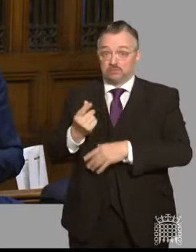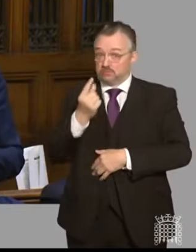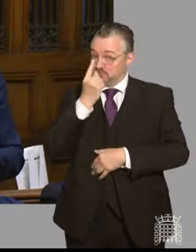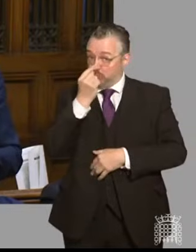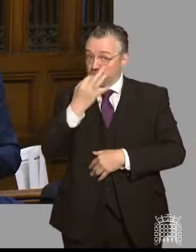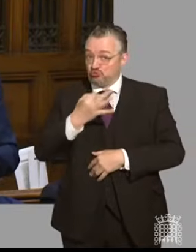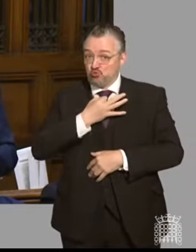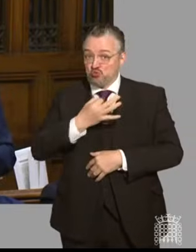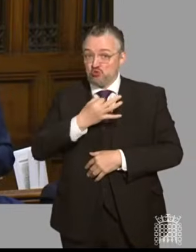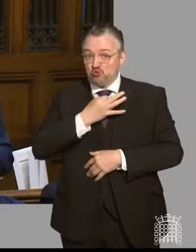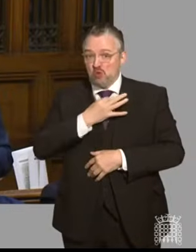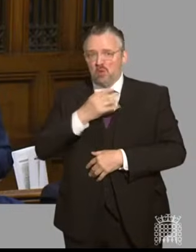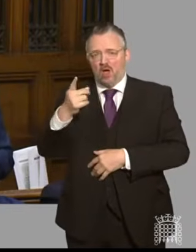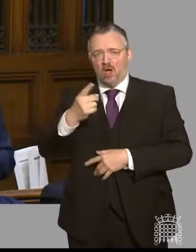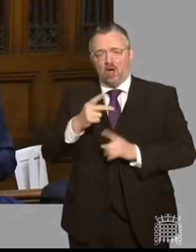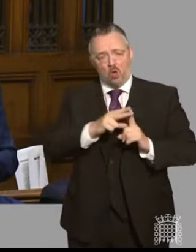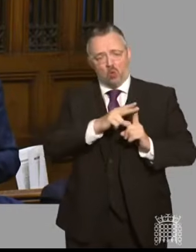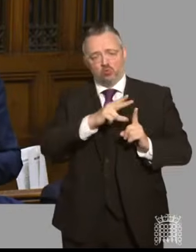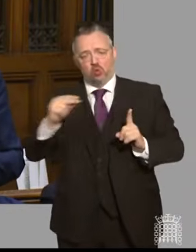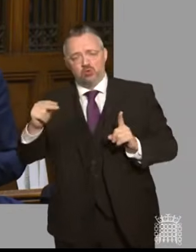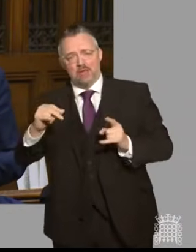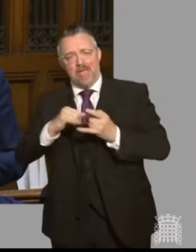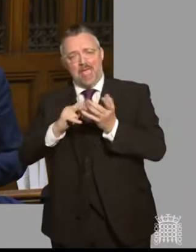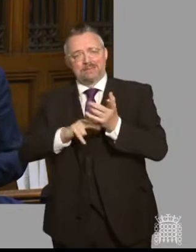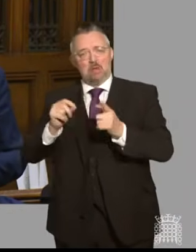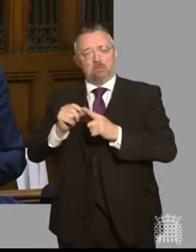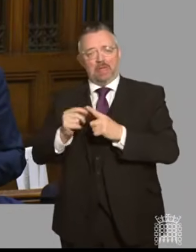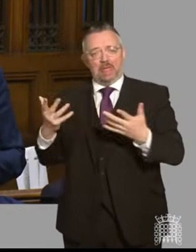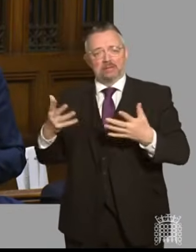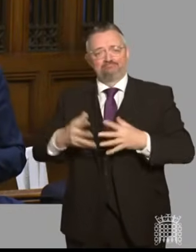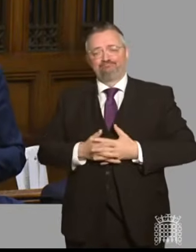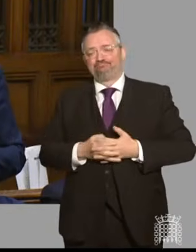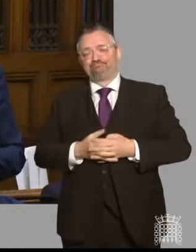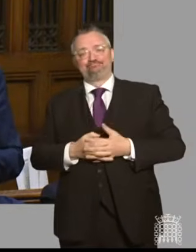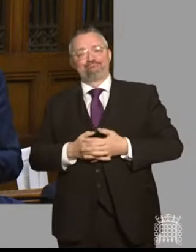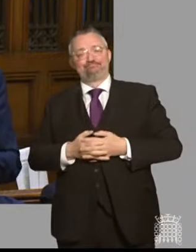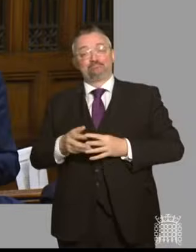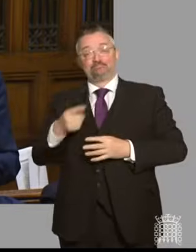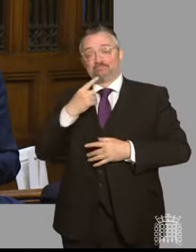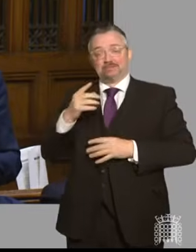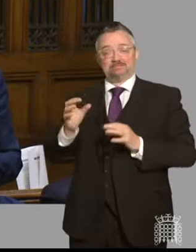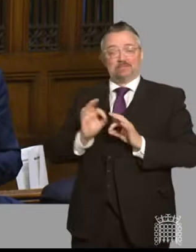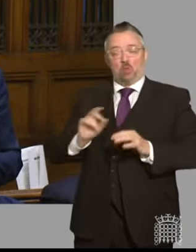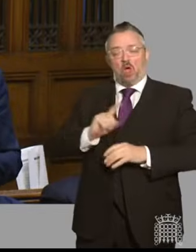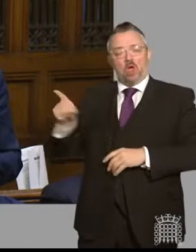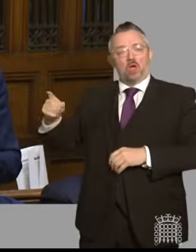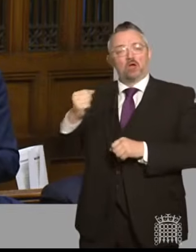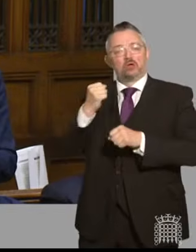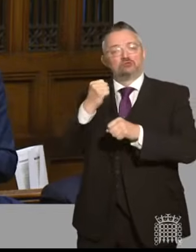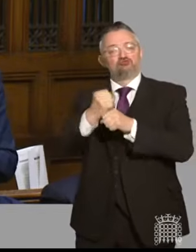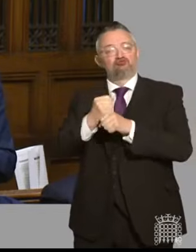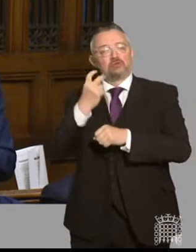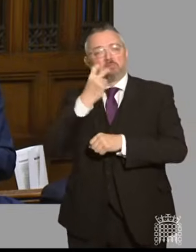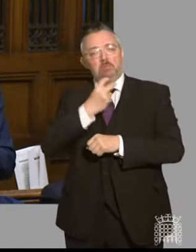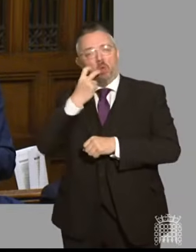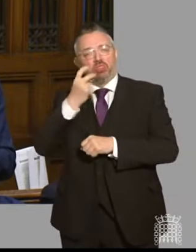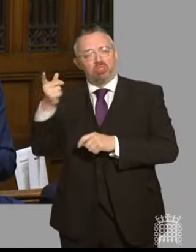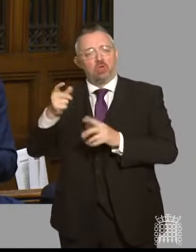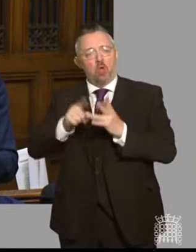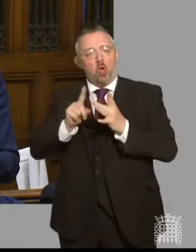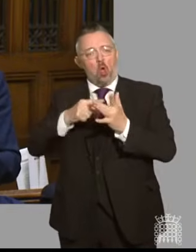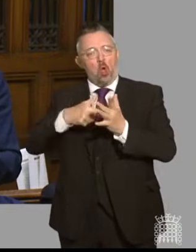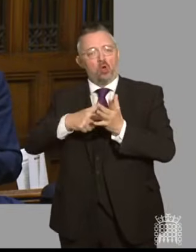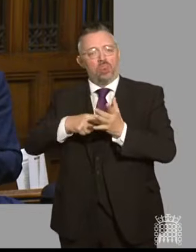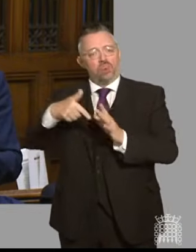finger to save Grangemouth oil refinery from closure. With the passing of last night's petroleum bill, the